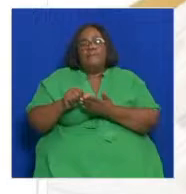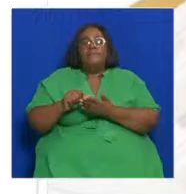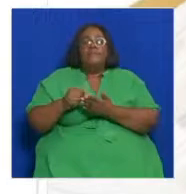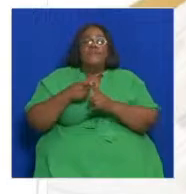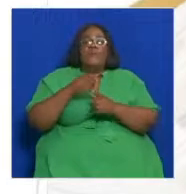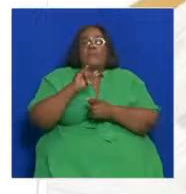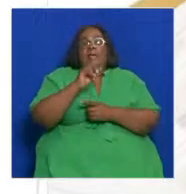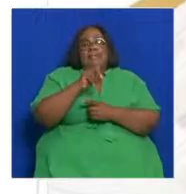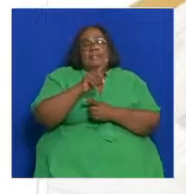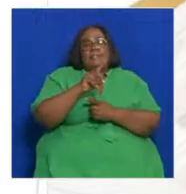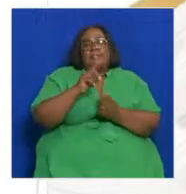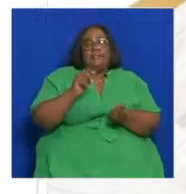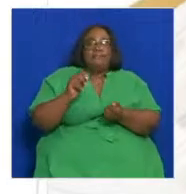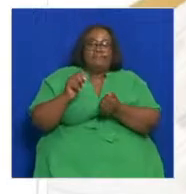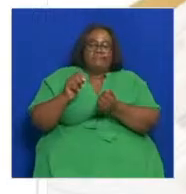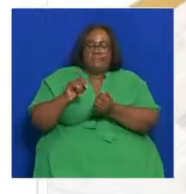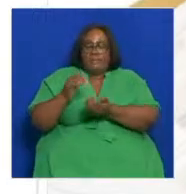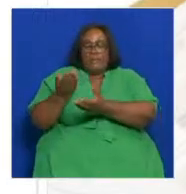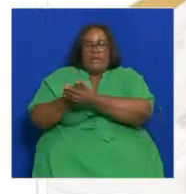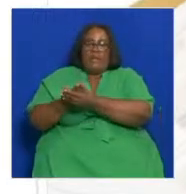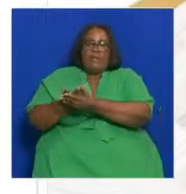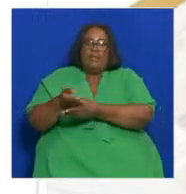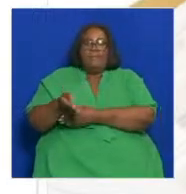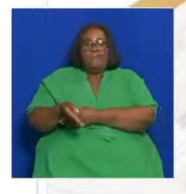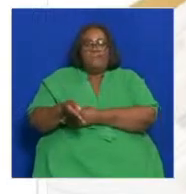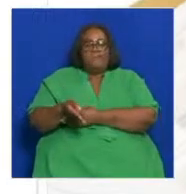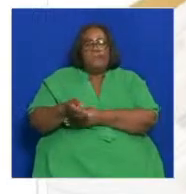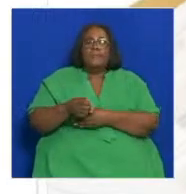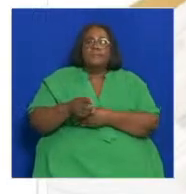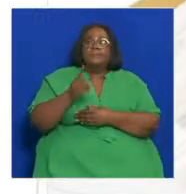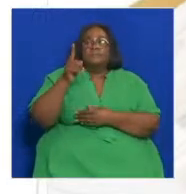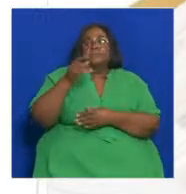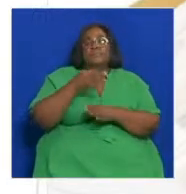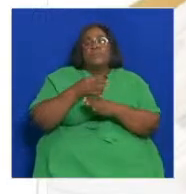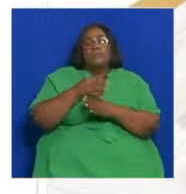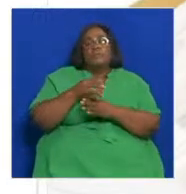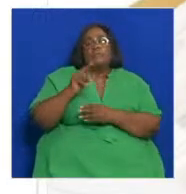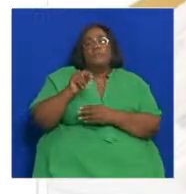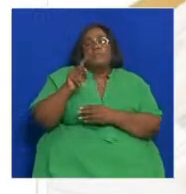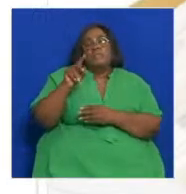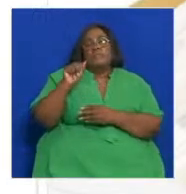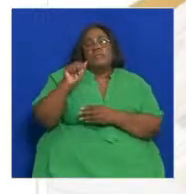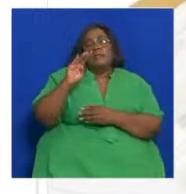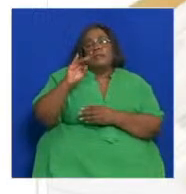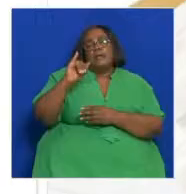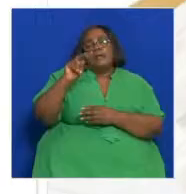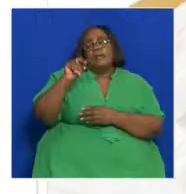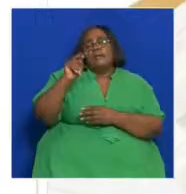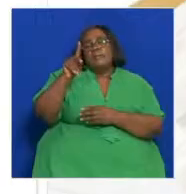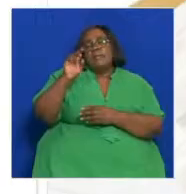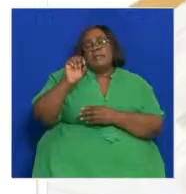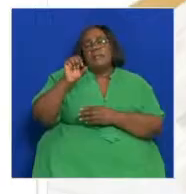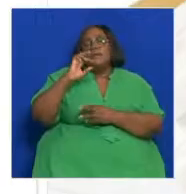MS6. Mr. Nkabinde responded to the ID letter with the